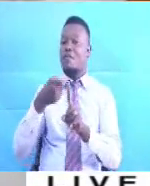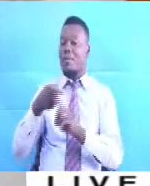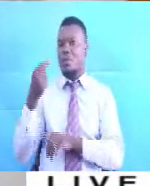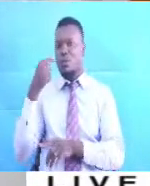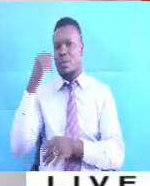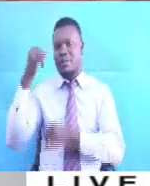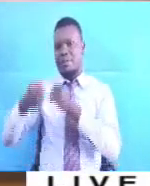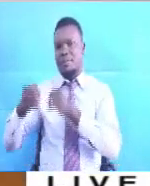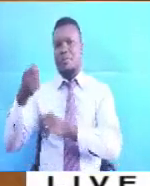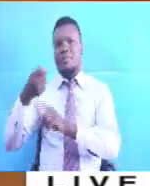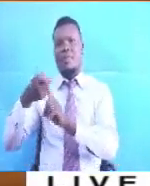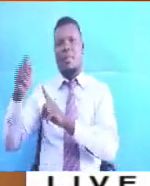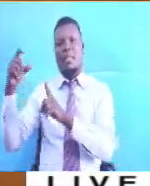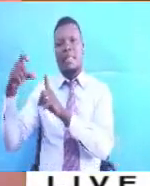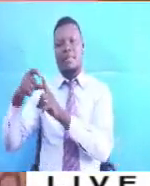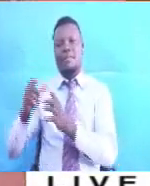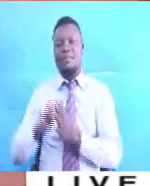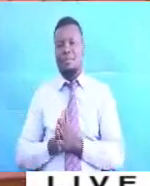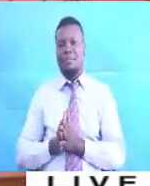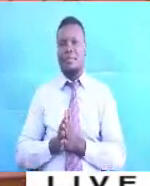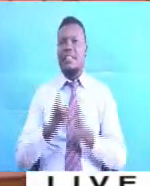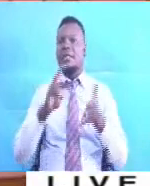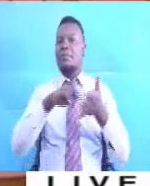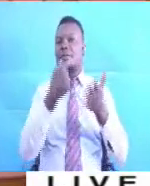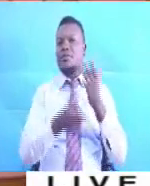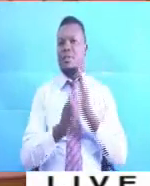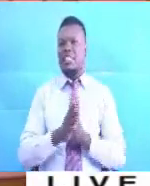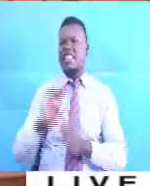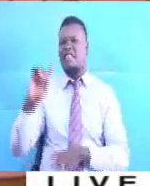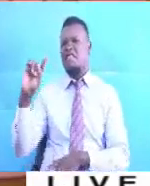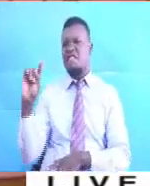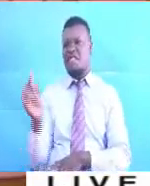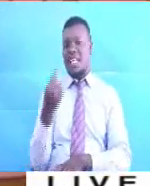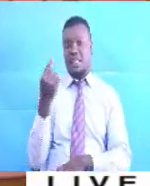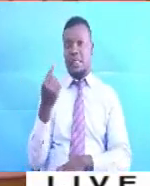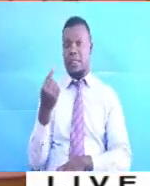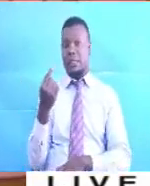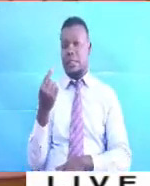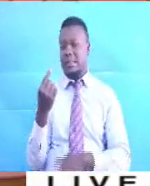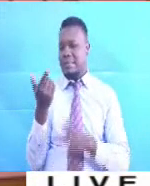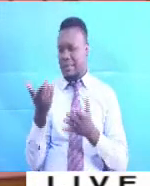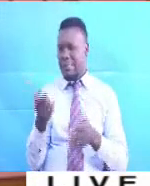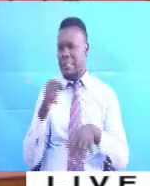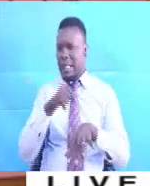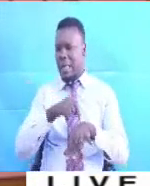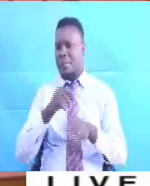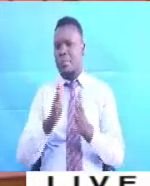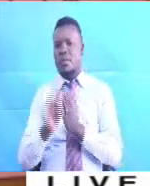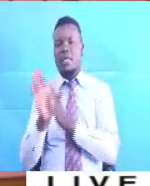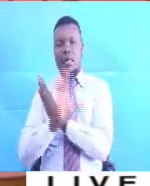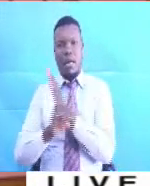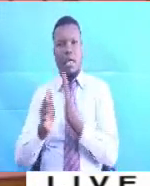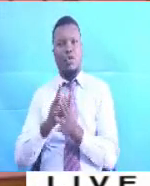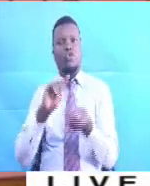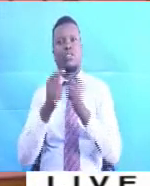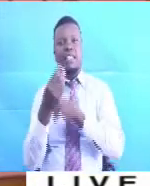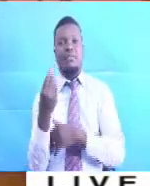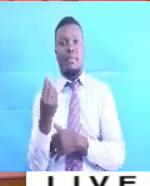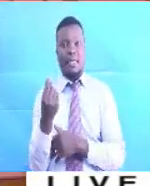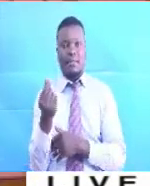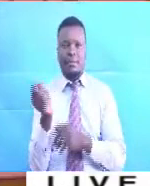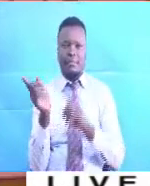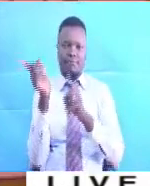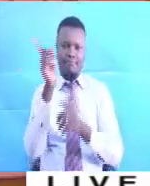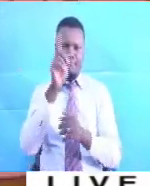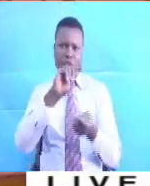of December. It marks Argentina's fastest pace of inflation since 1991. The largest current